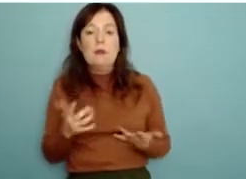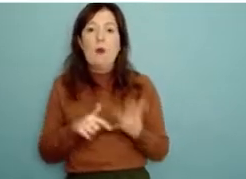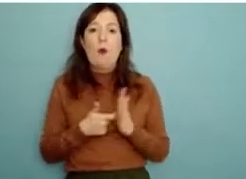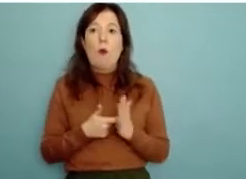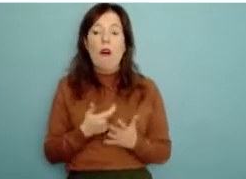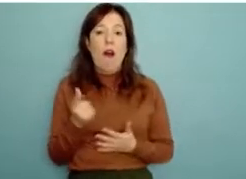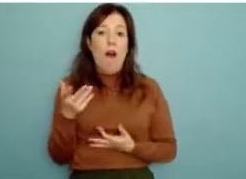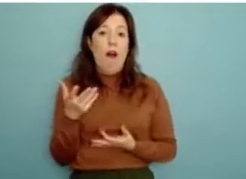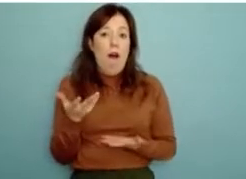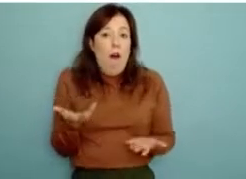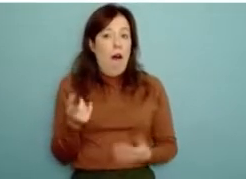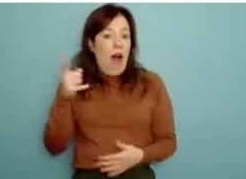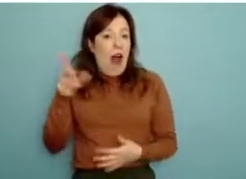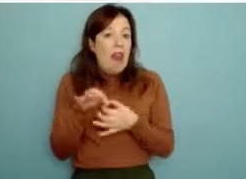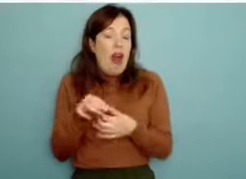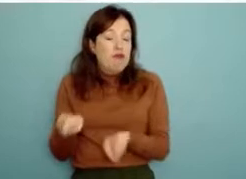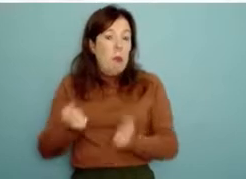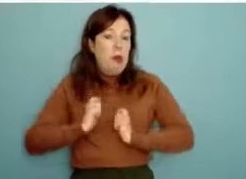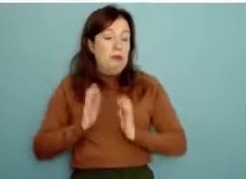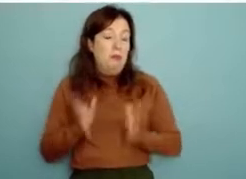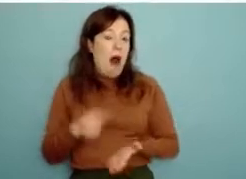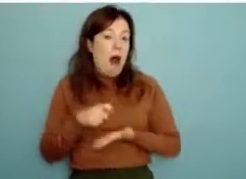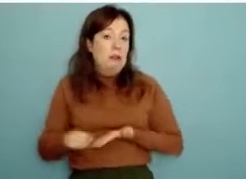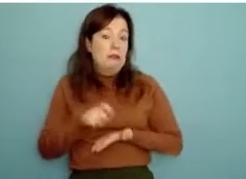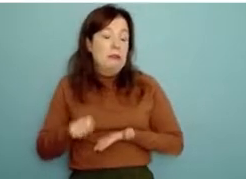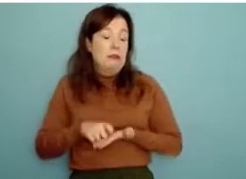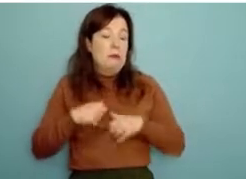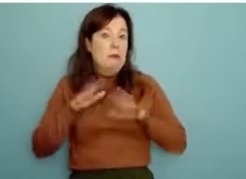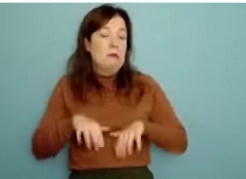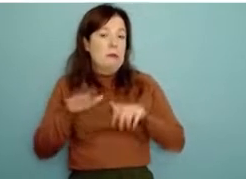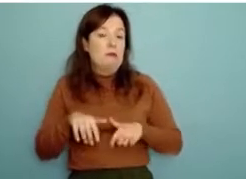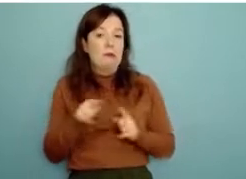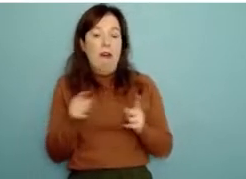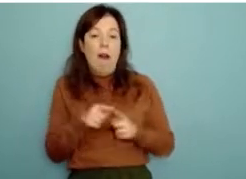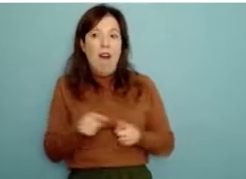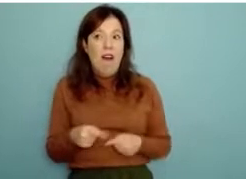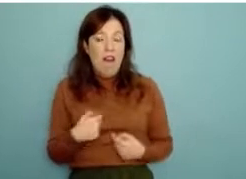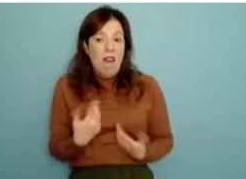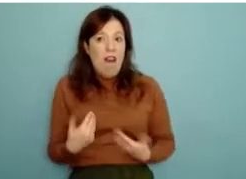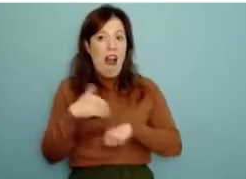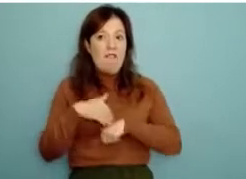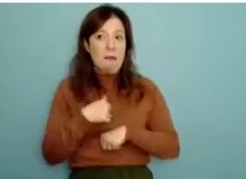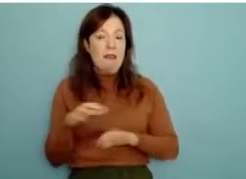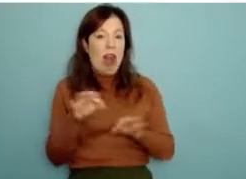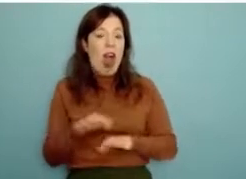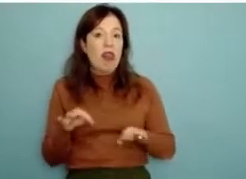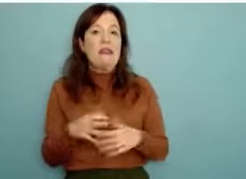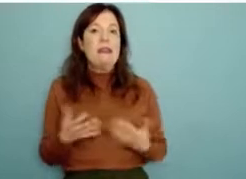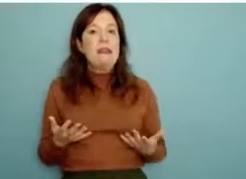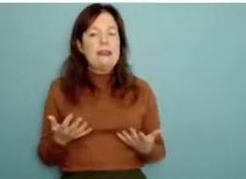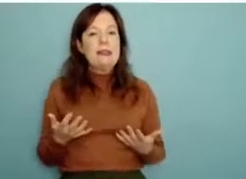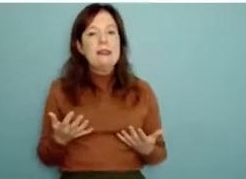do it because the therapist thought it was important and it had no kind of positive impact on them? So